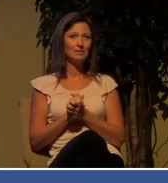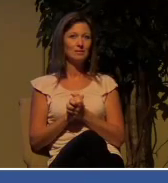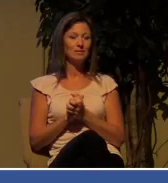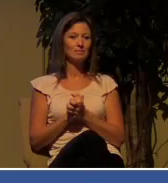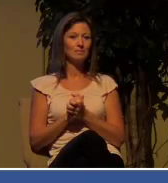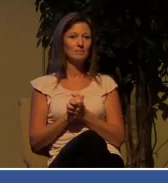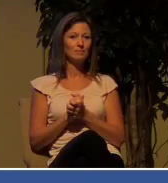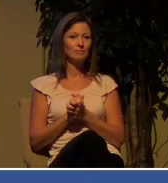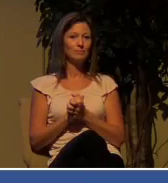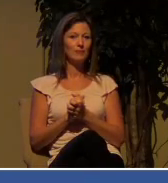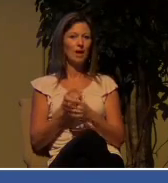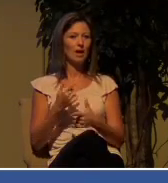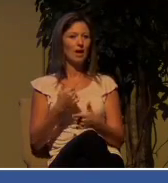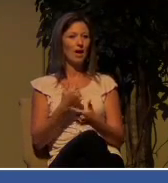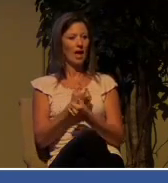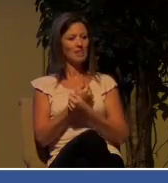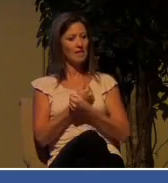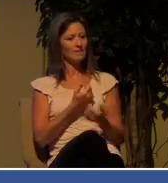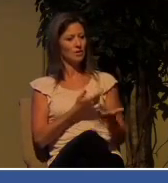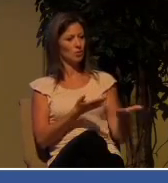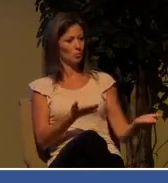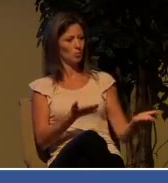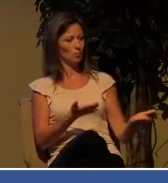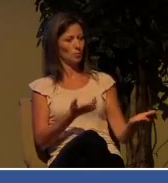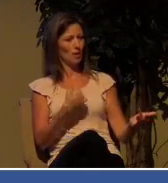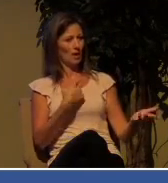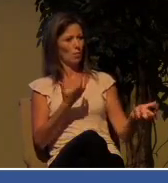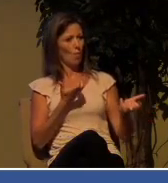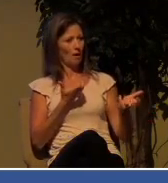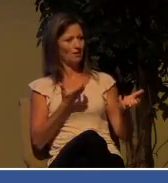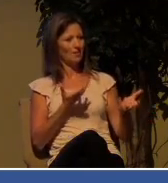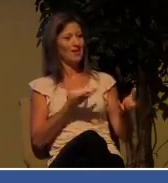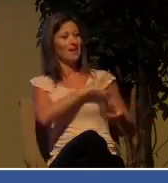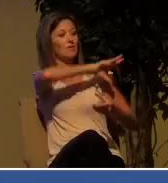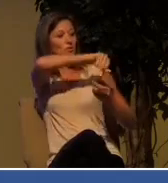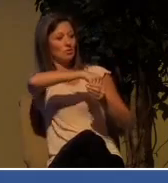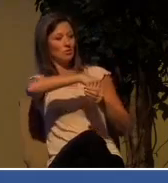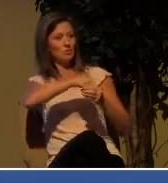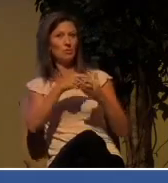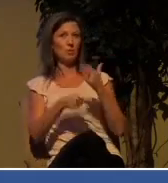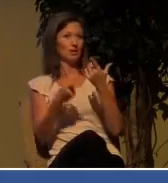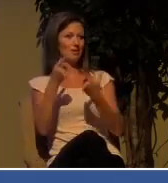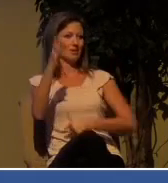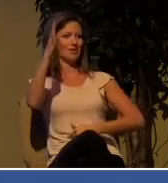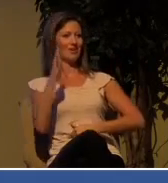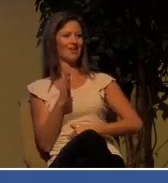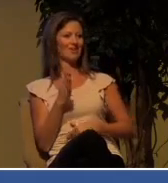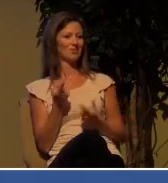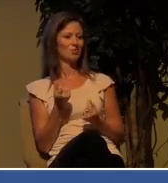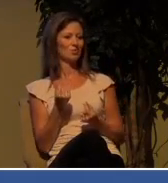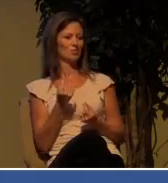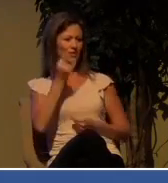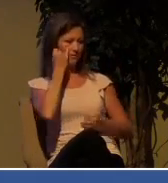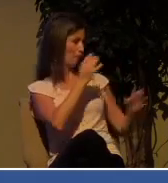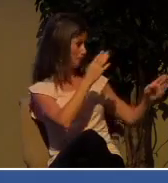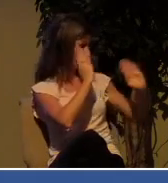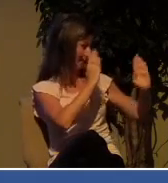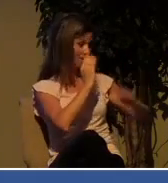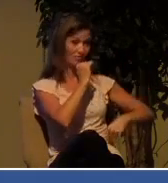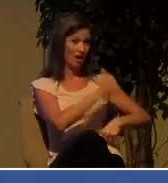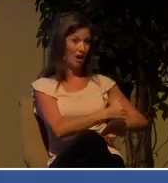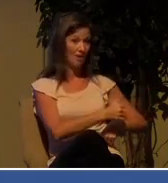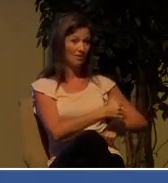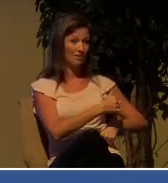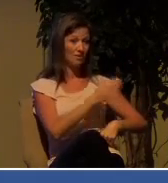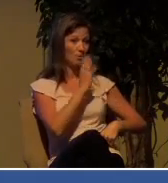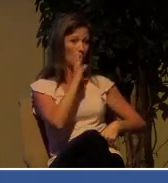you, and I want you to be tuned in to what God is doing. And if you're not paying attention, you're going to miss